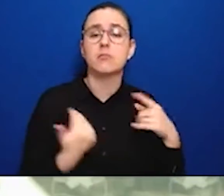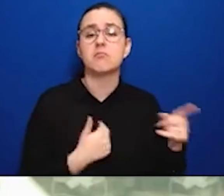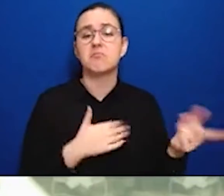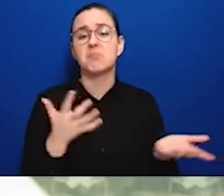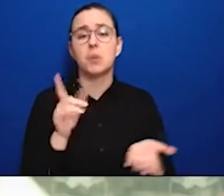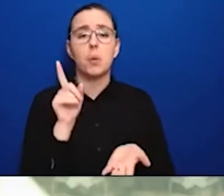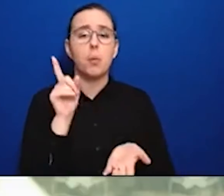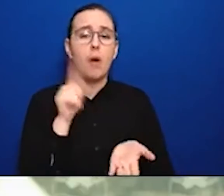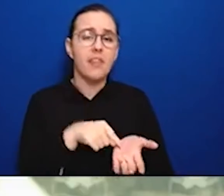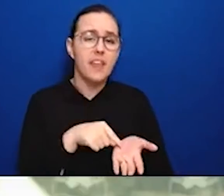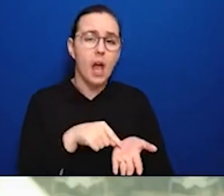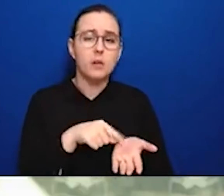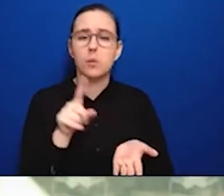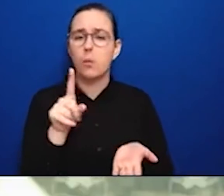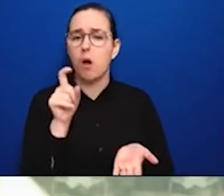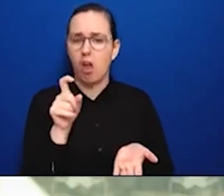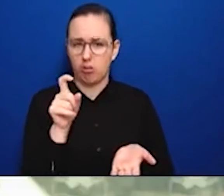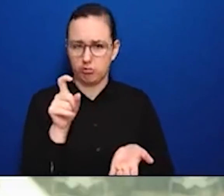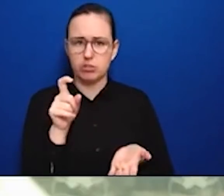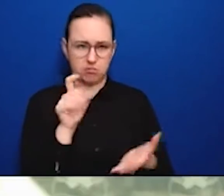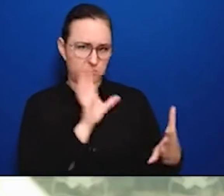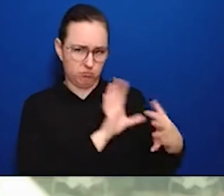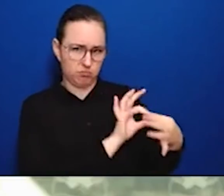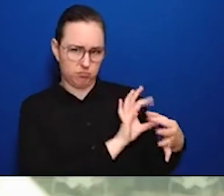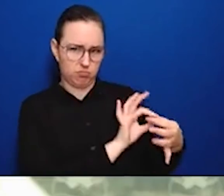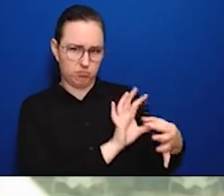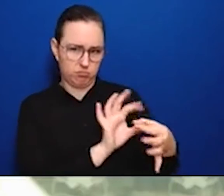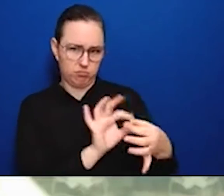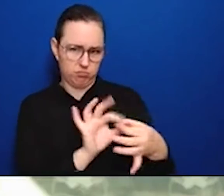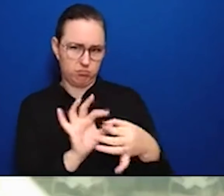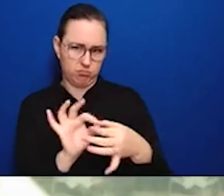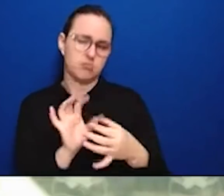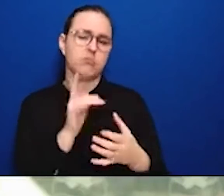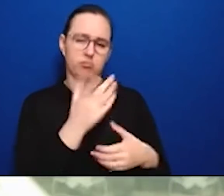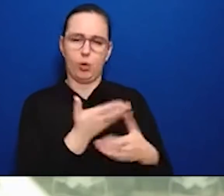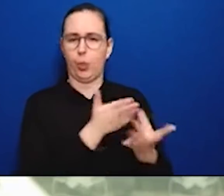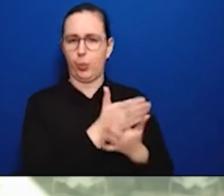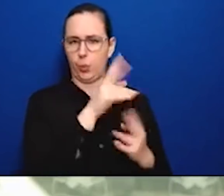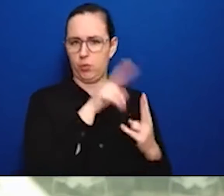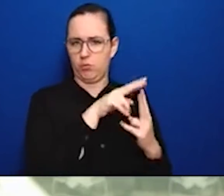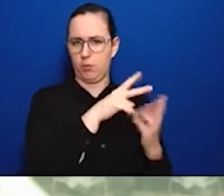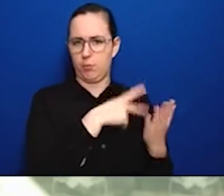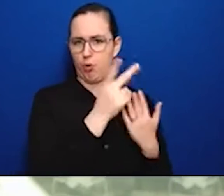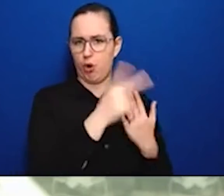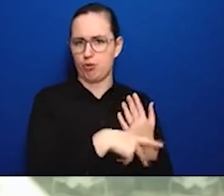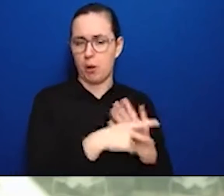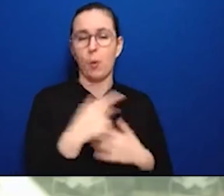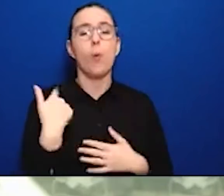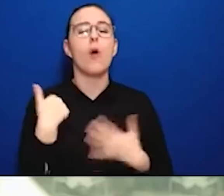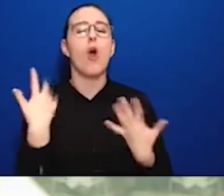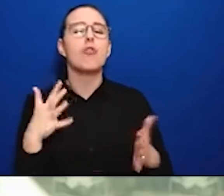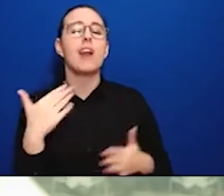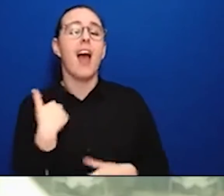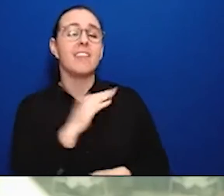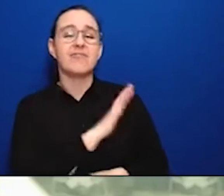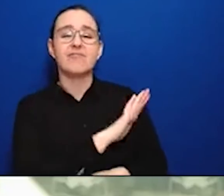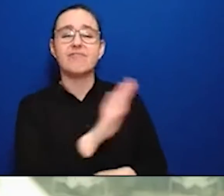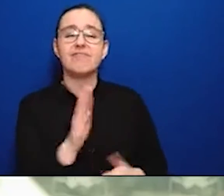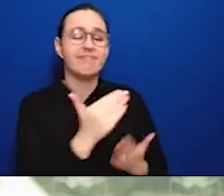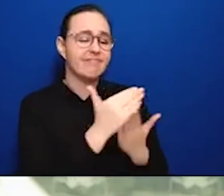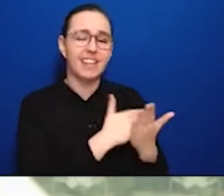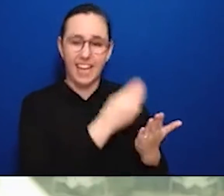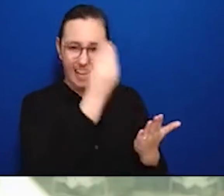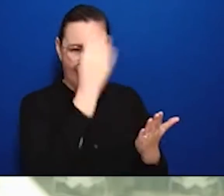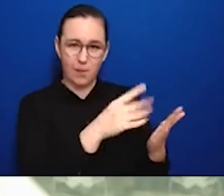or the circuit breaker program. They will be streamlined because we've got a lot of their information, so they'll be able to get money much quicker